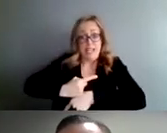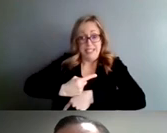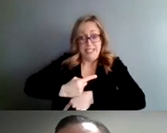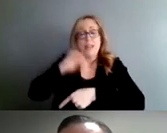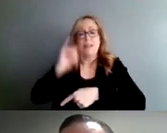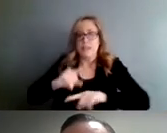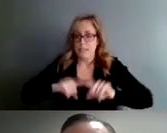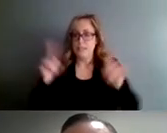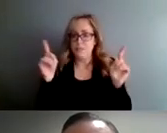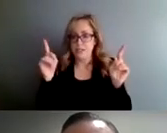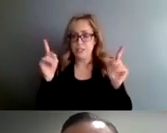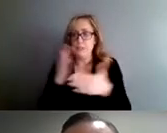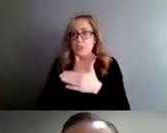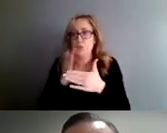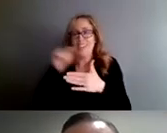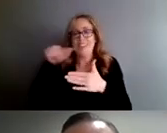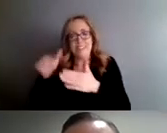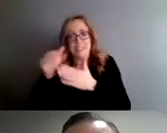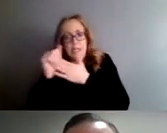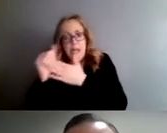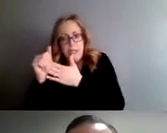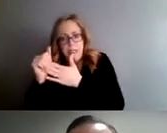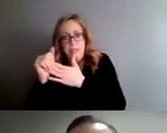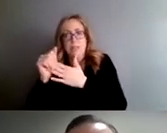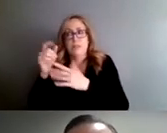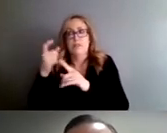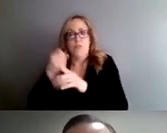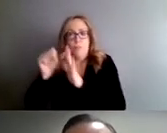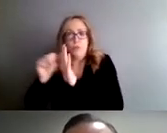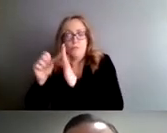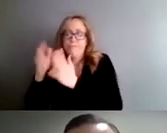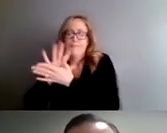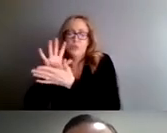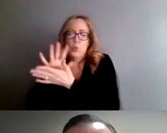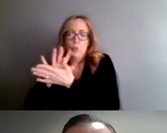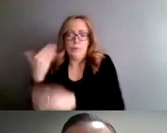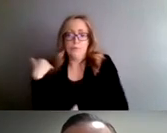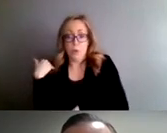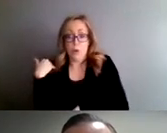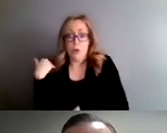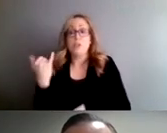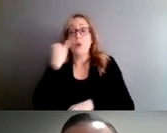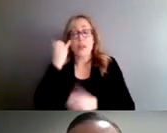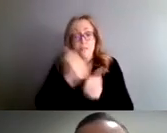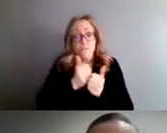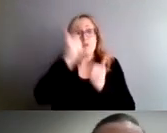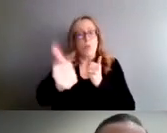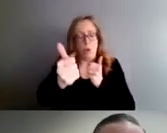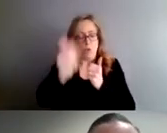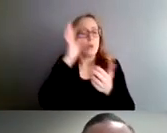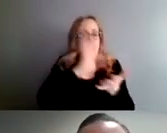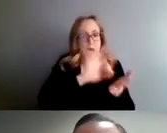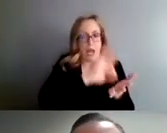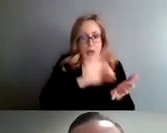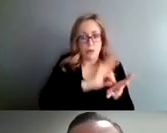difference between this guidance and other guidance the state's provided before. So families, if you're choosing remote, it'll continue to count as a school day for your students. But if students